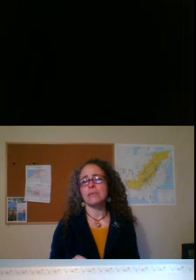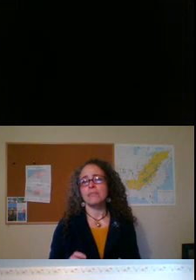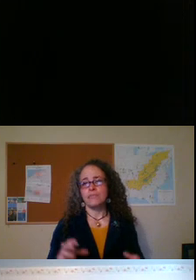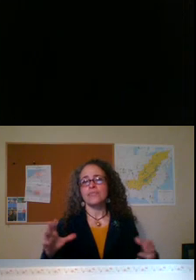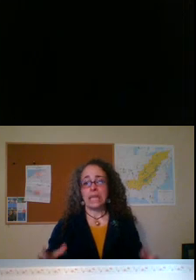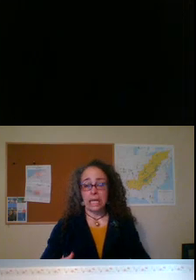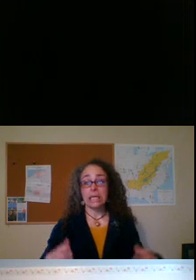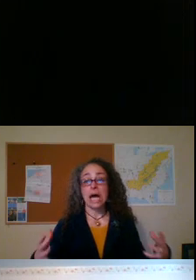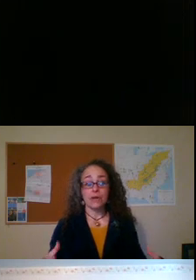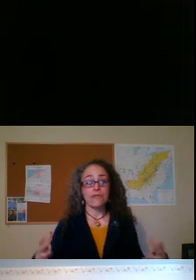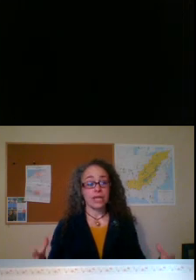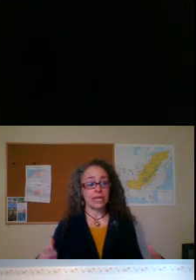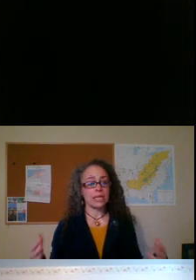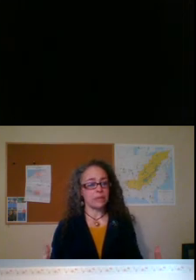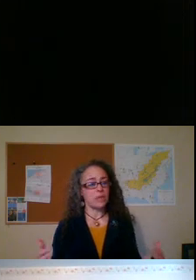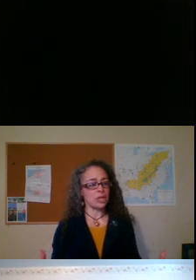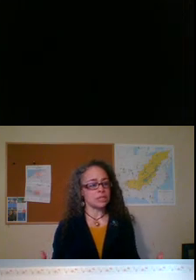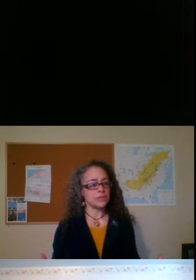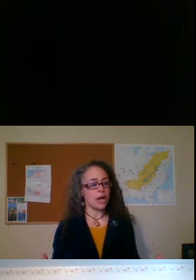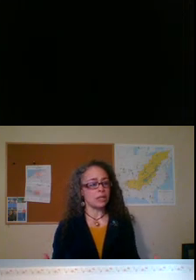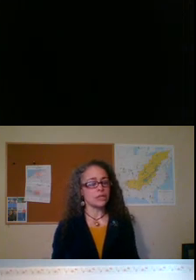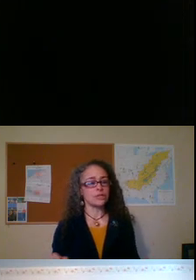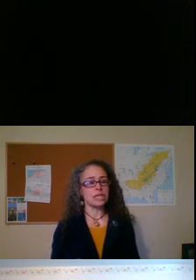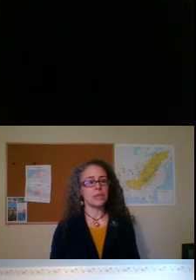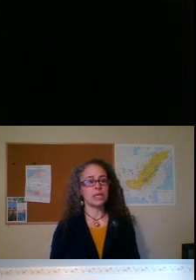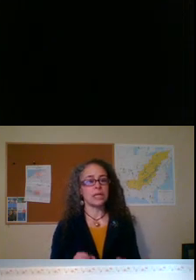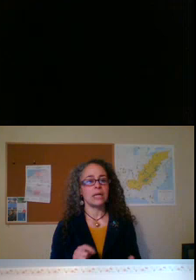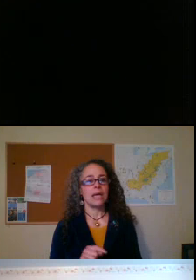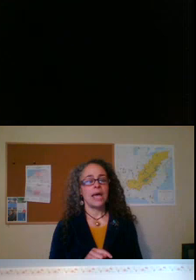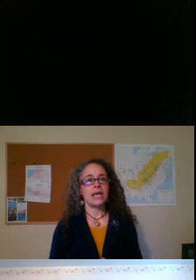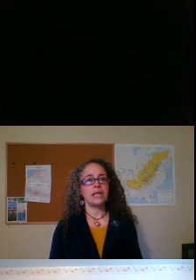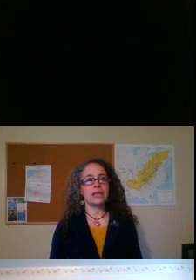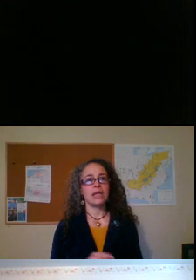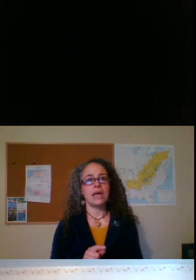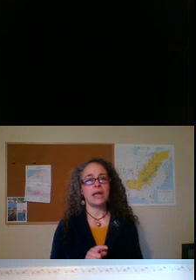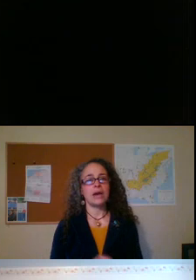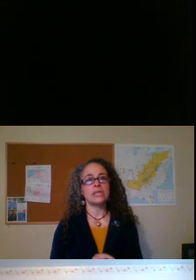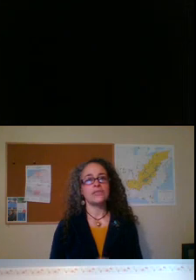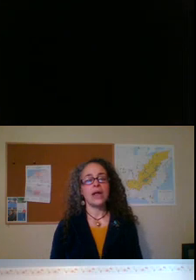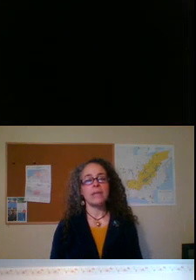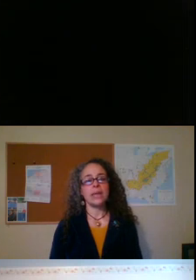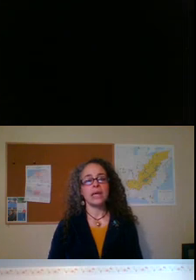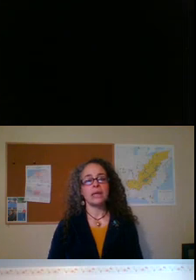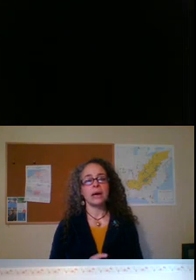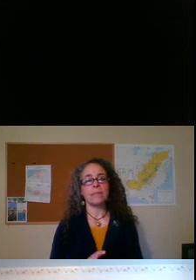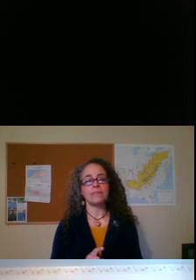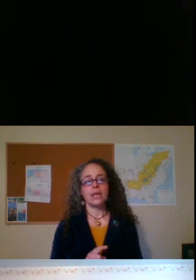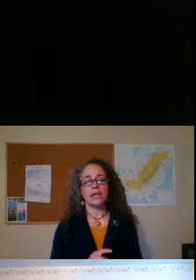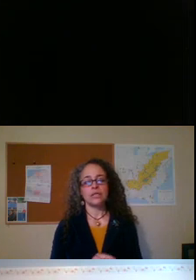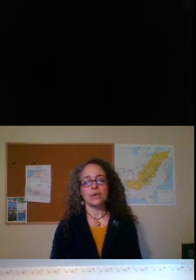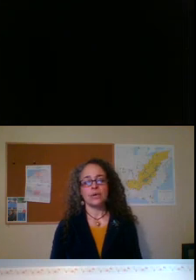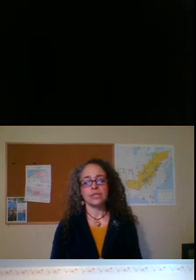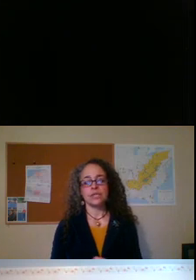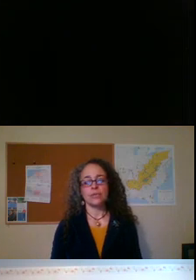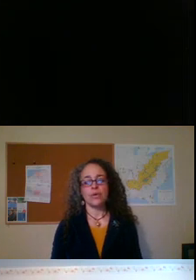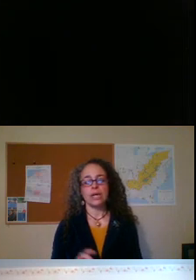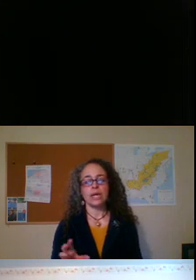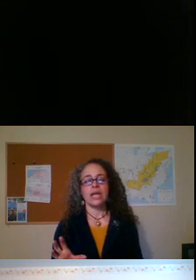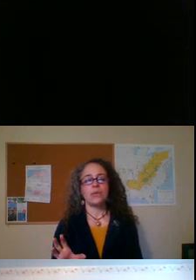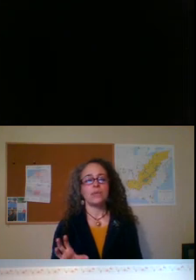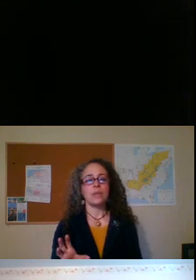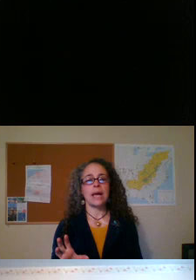takes like a lot of funding, like millions of dollars. So typically anything that area development is going